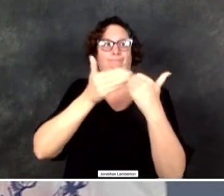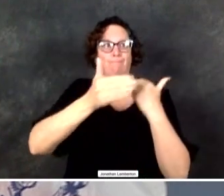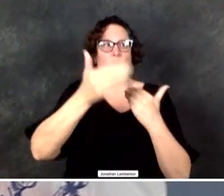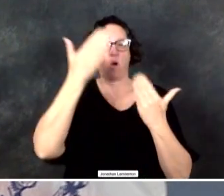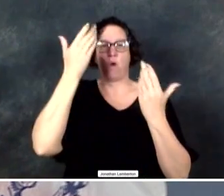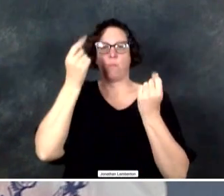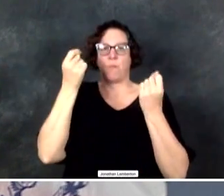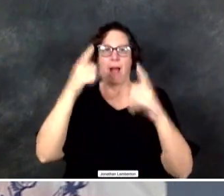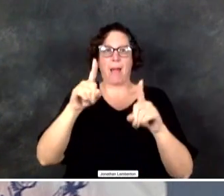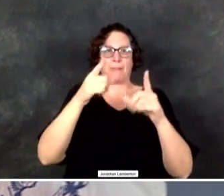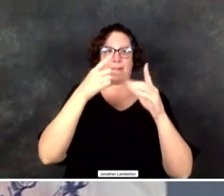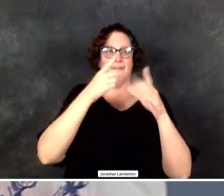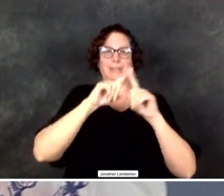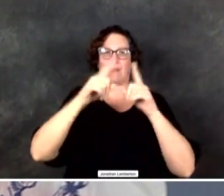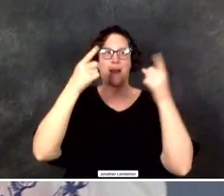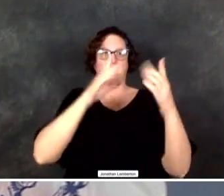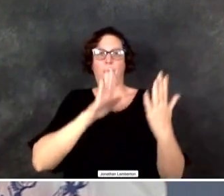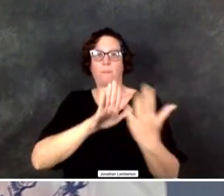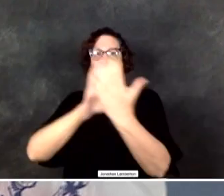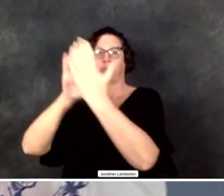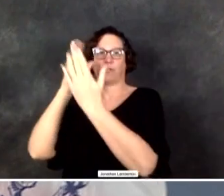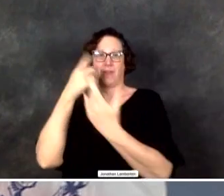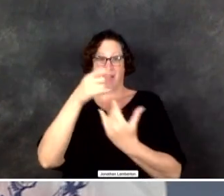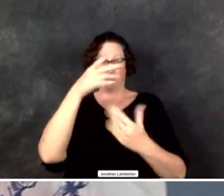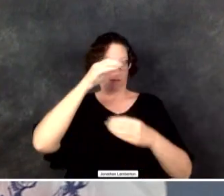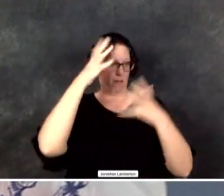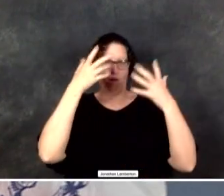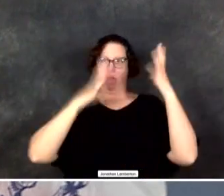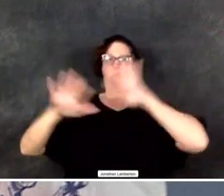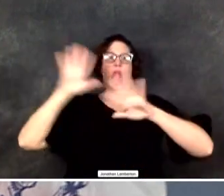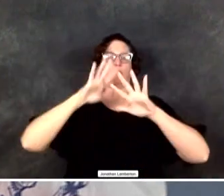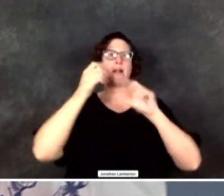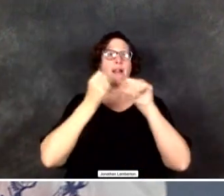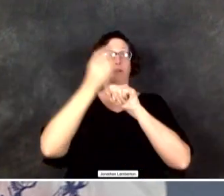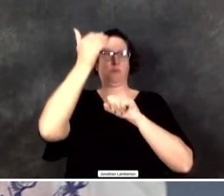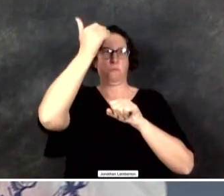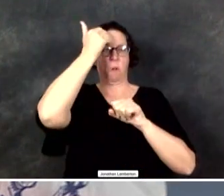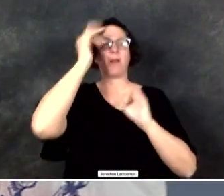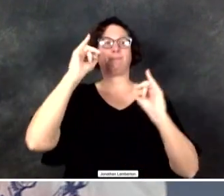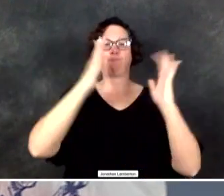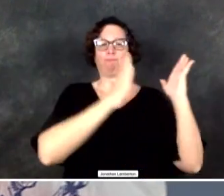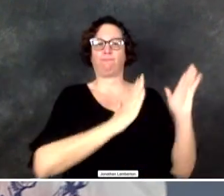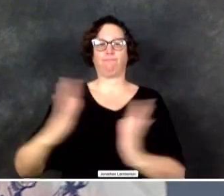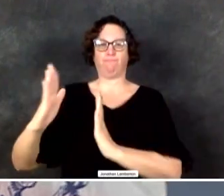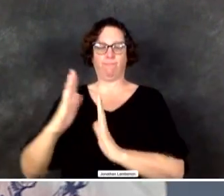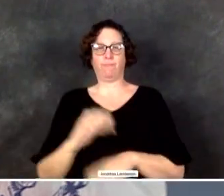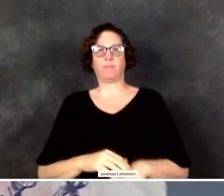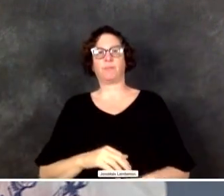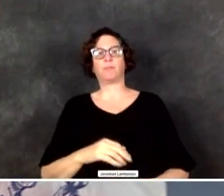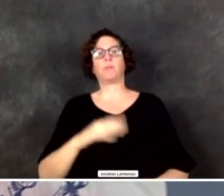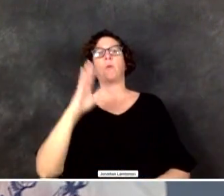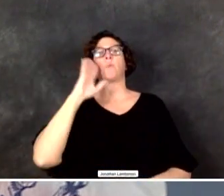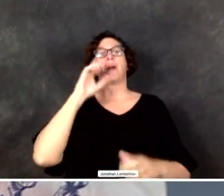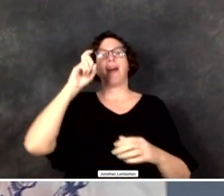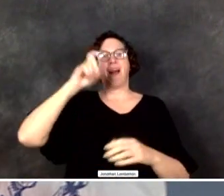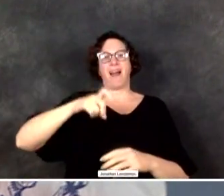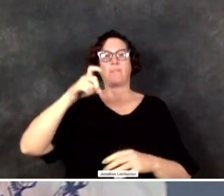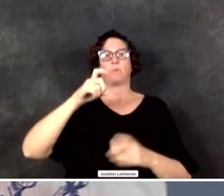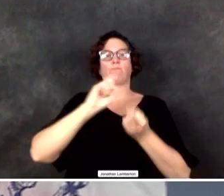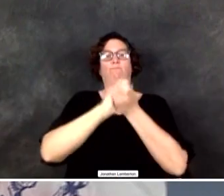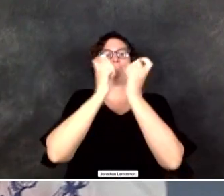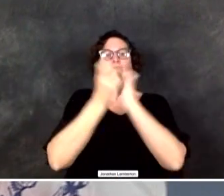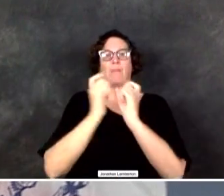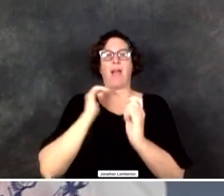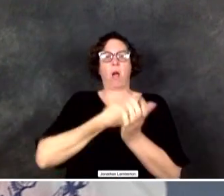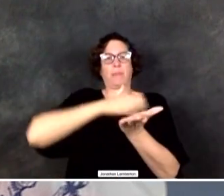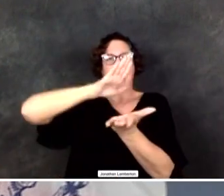side, because we're going to be dealing with challenges we've never had on this scale before, and we're also going to have to find a way to make up a lot of lost ground.